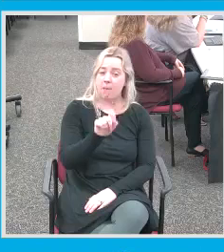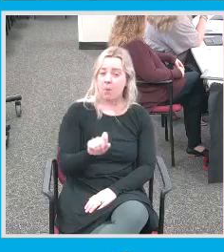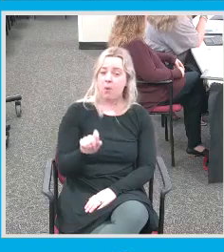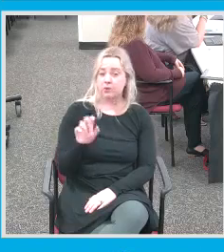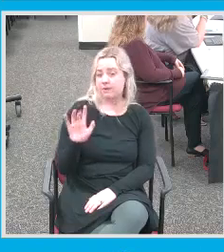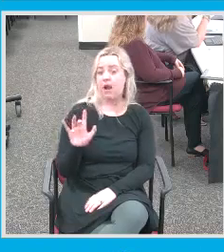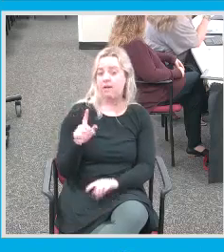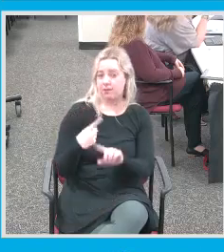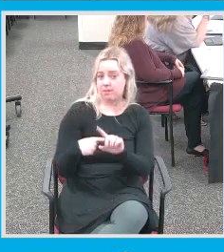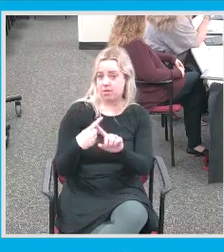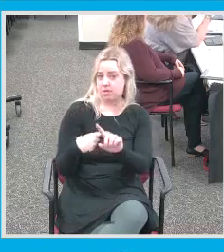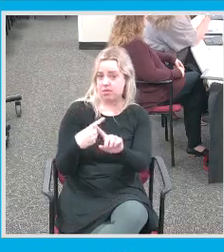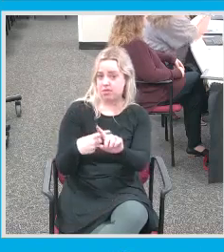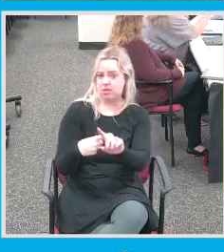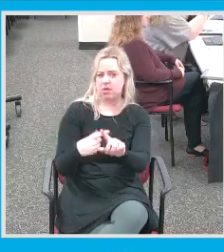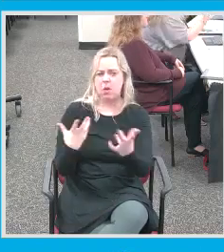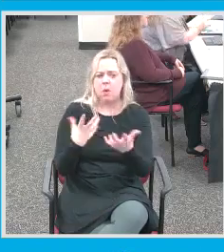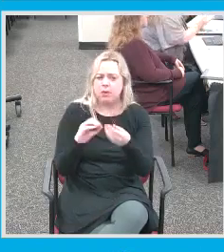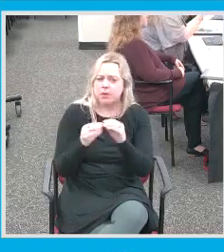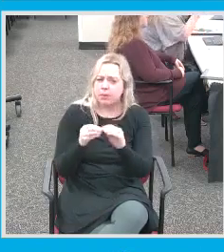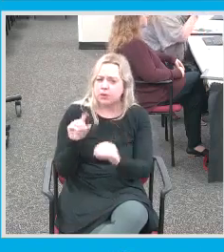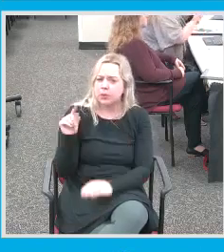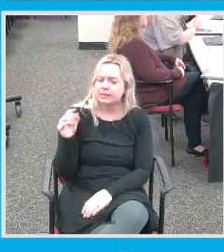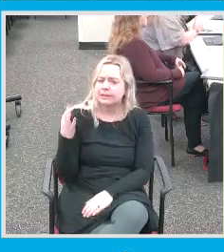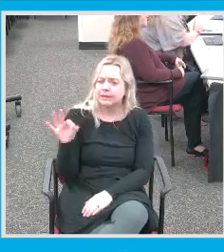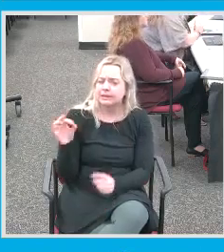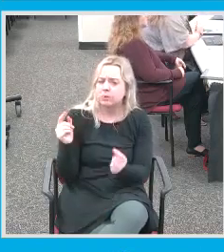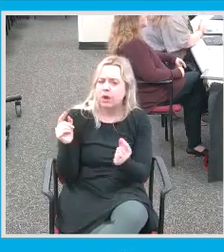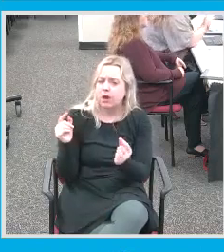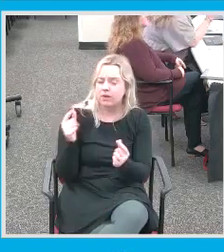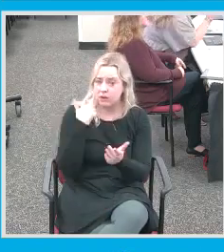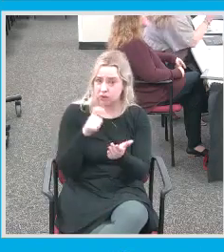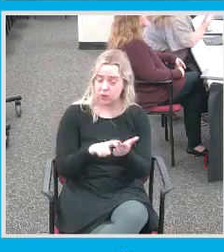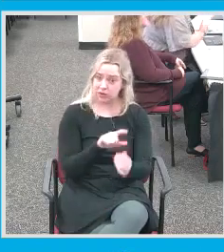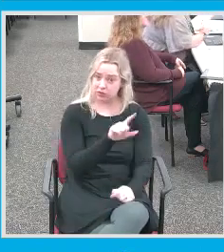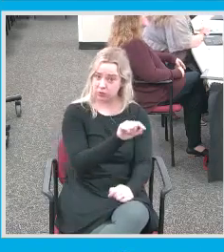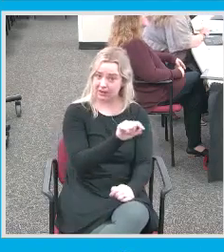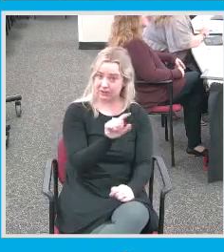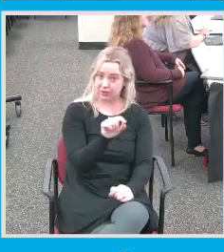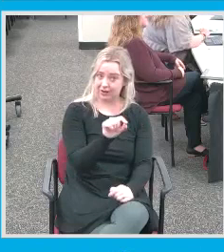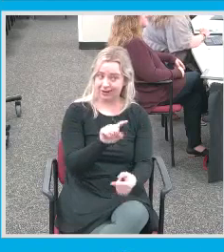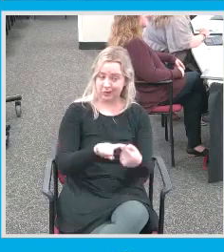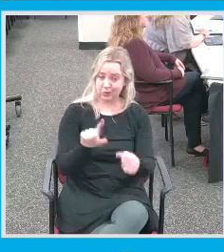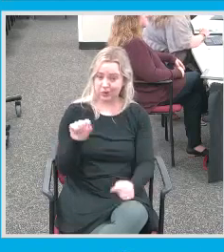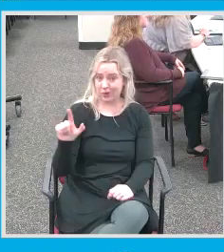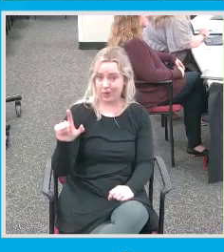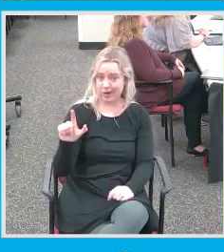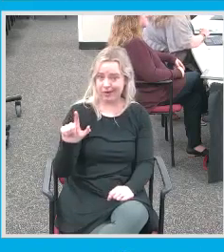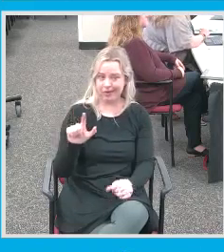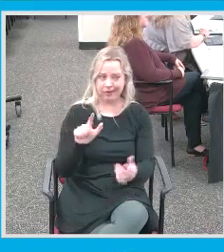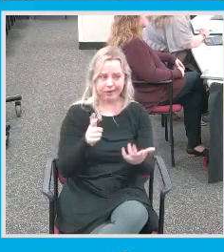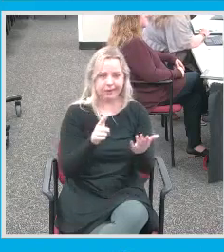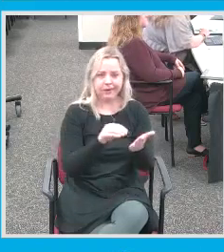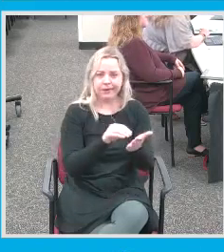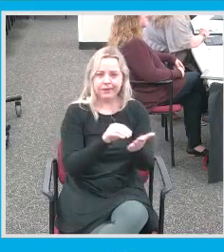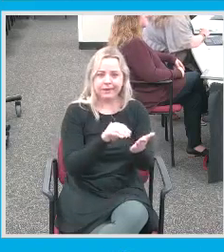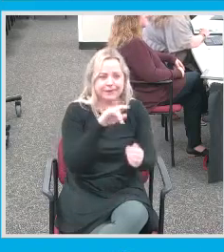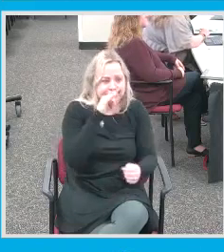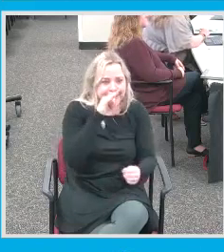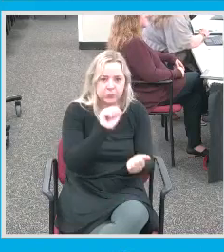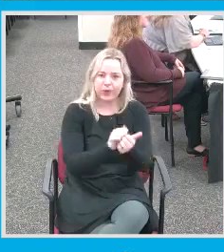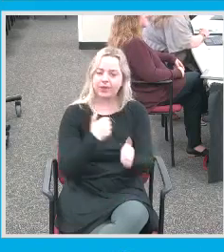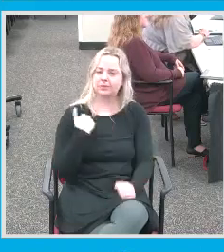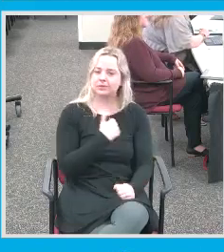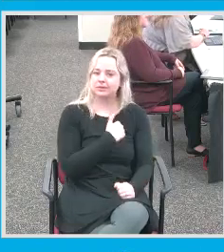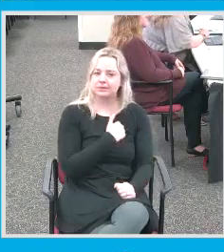numbers in 2019? Because 2020 to 2021, when our kids are home with us and they're not in a full load of